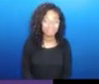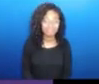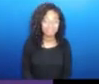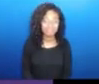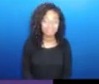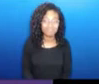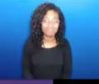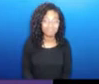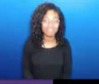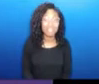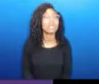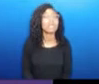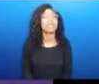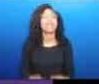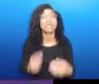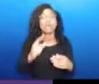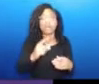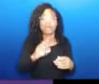Be prepared.